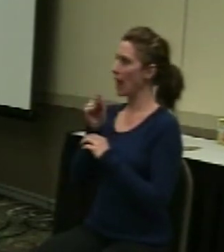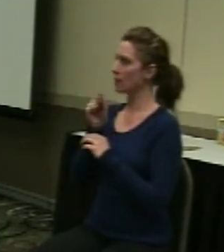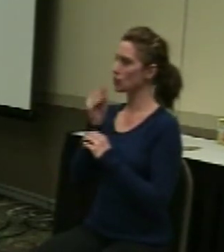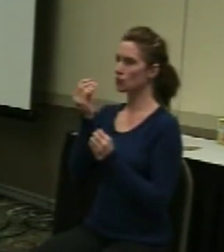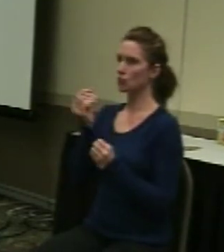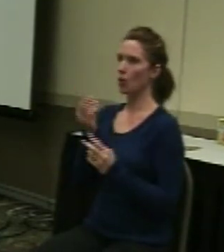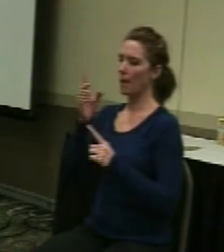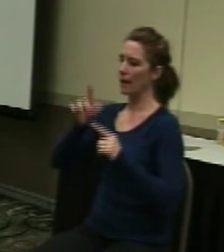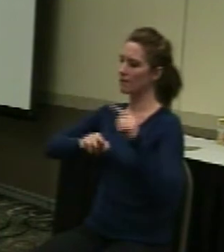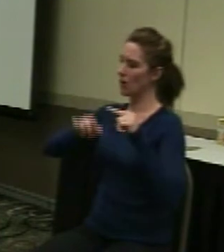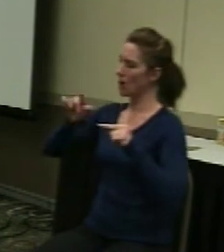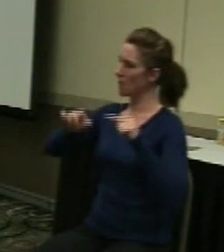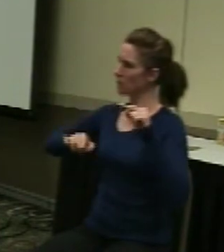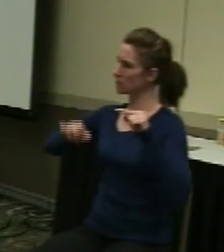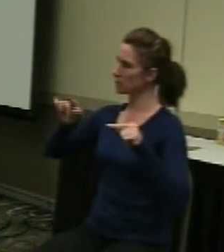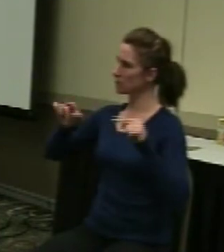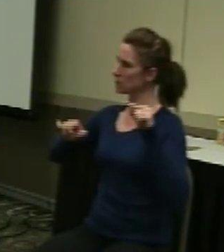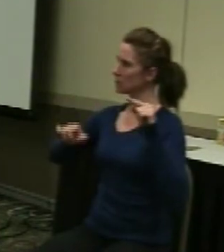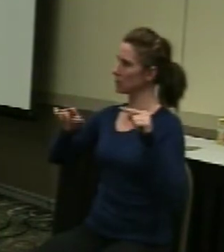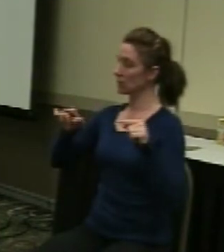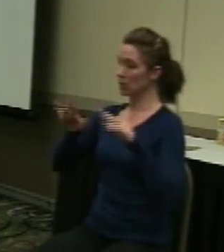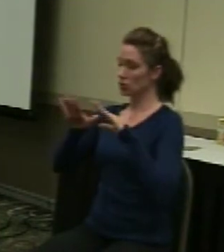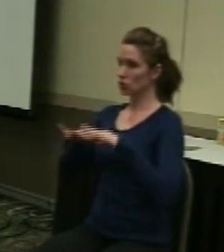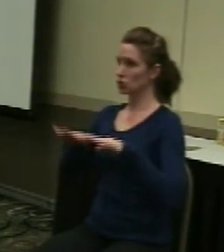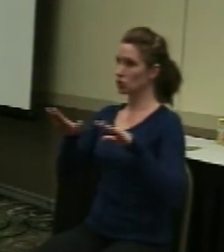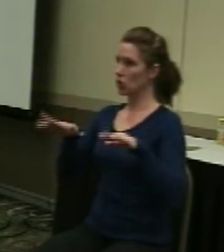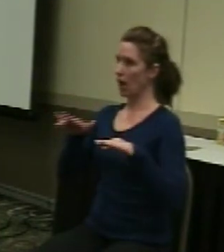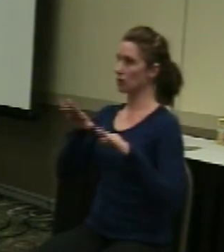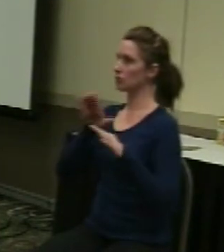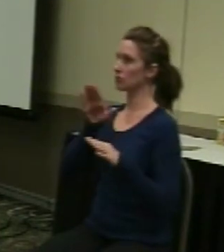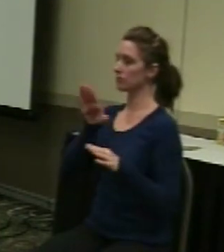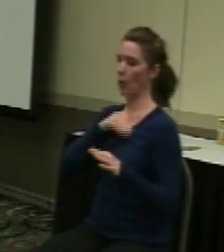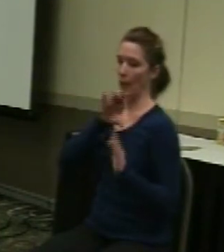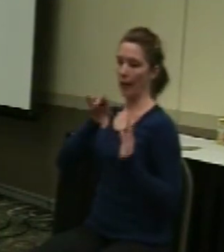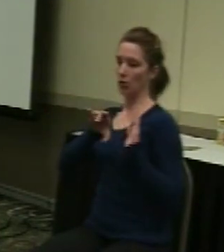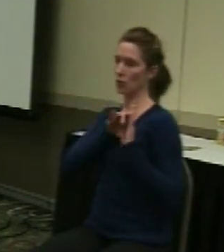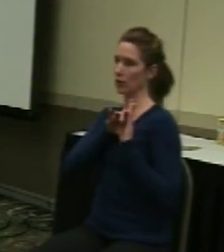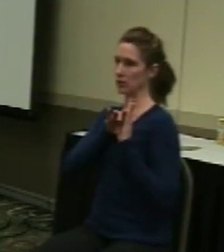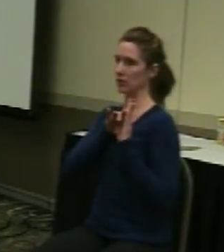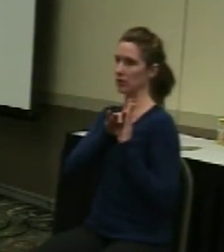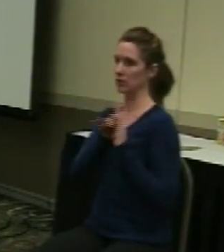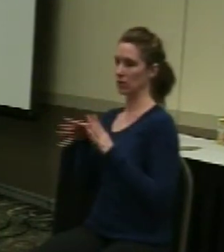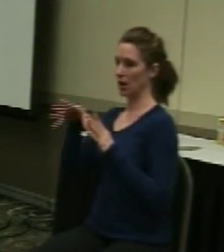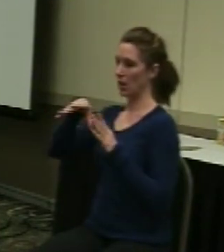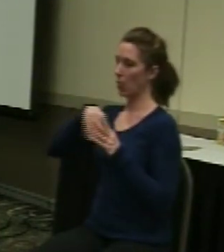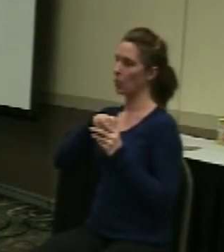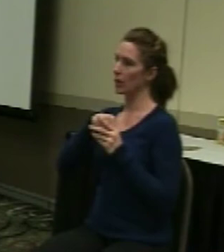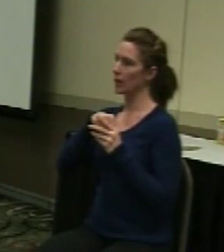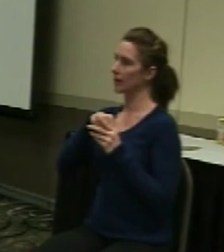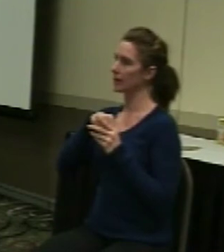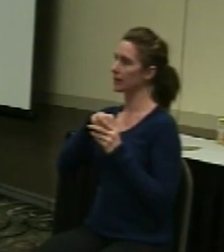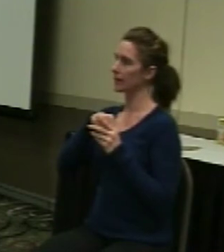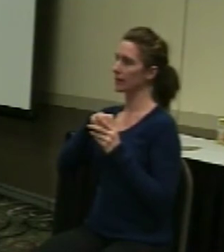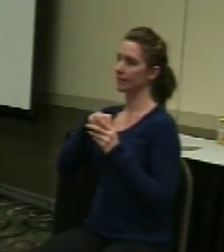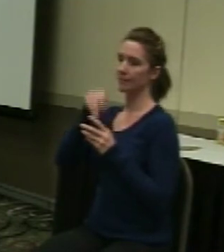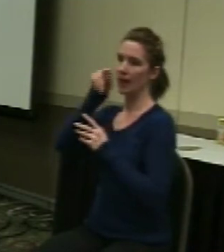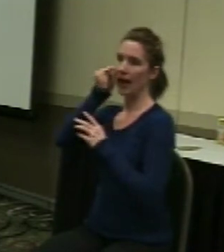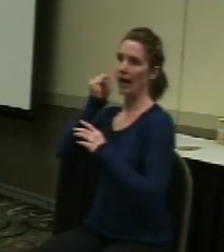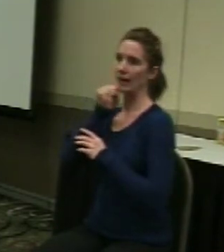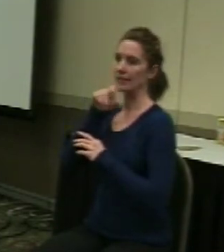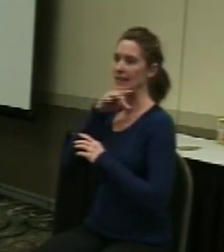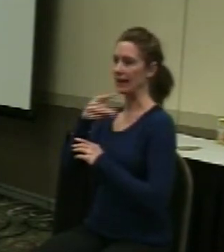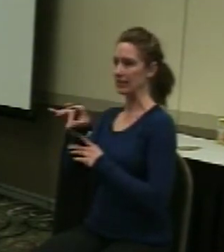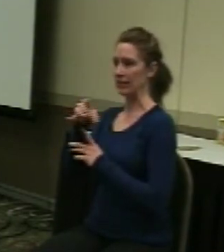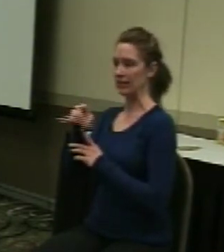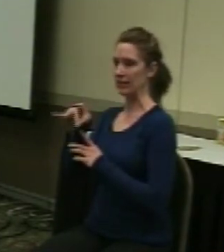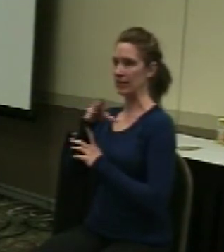many variables. The child's own characteristics among them, including, an adolescent who is 18 years of